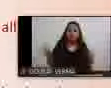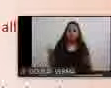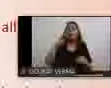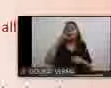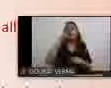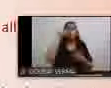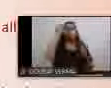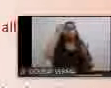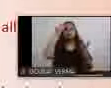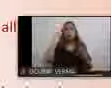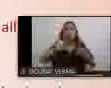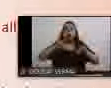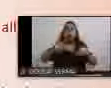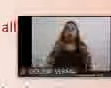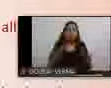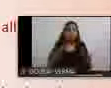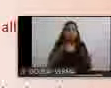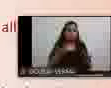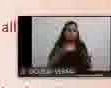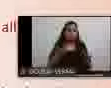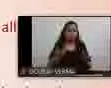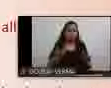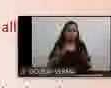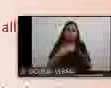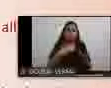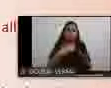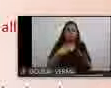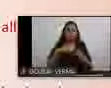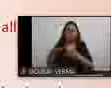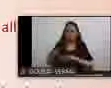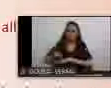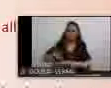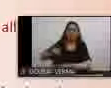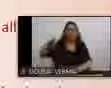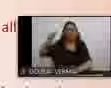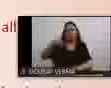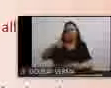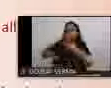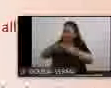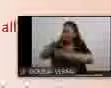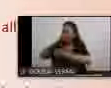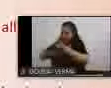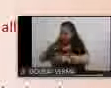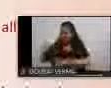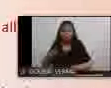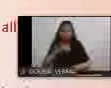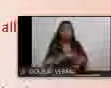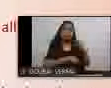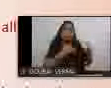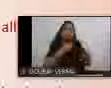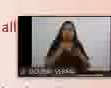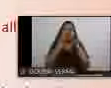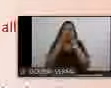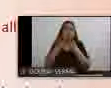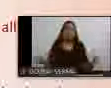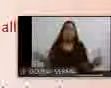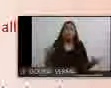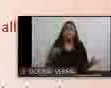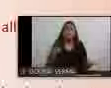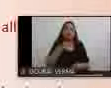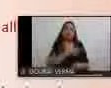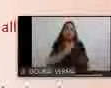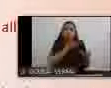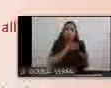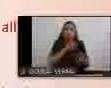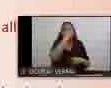they somebody has to tell them that their needs are different. They have to be handled. They have to